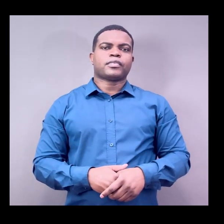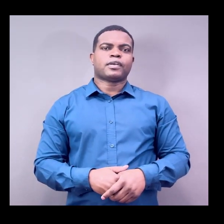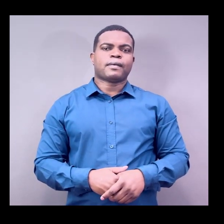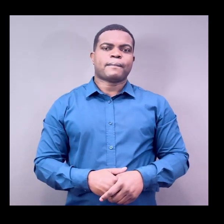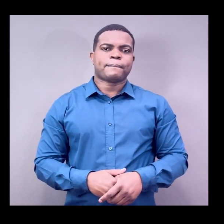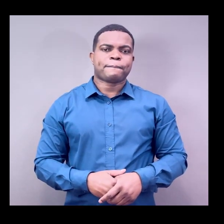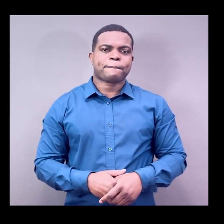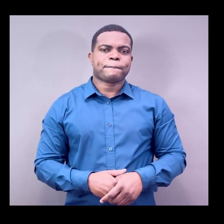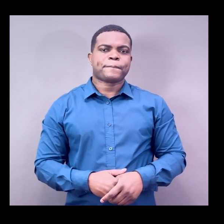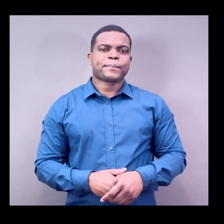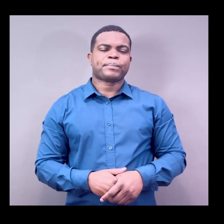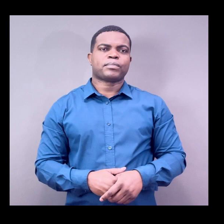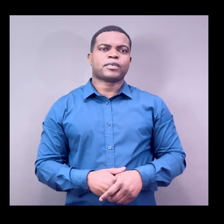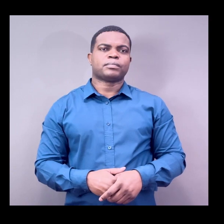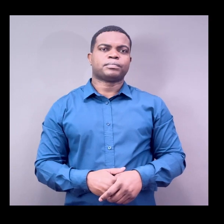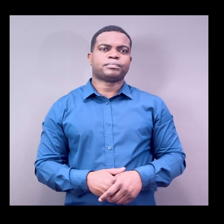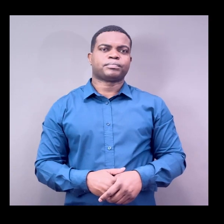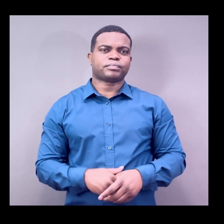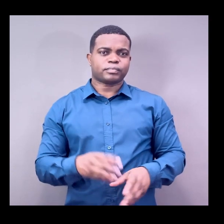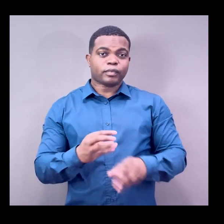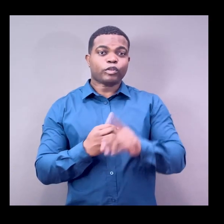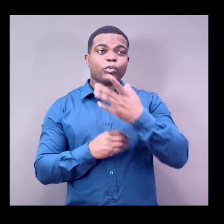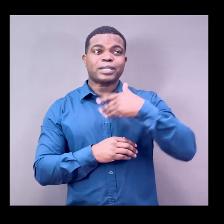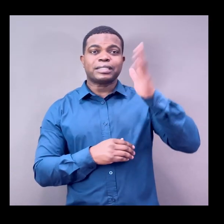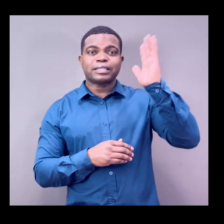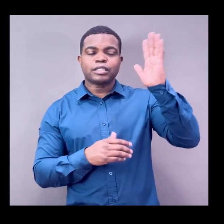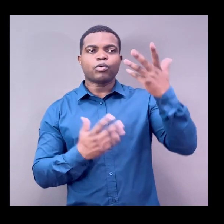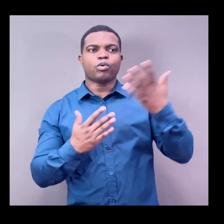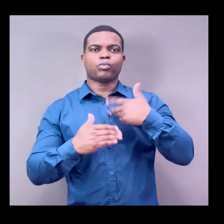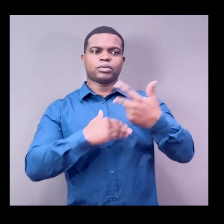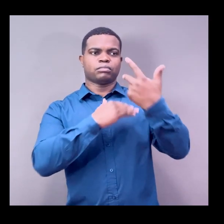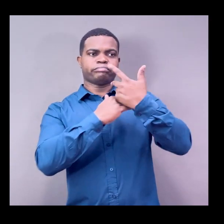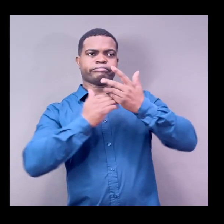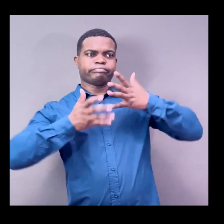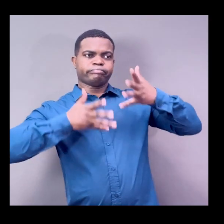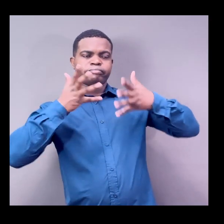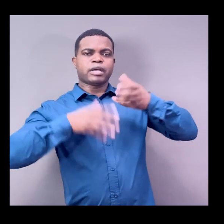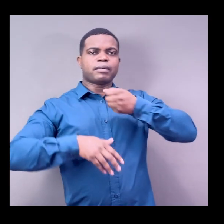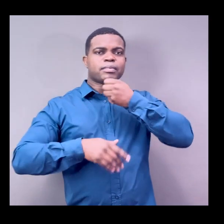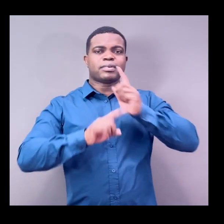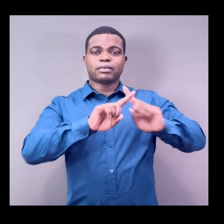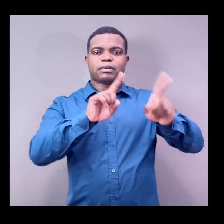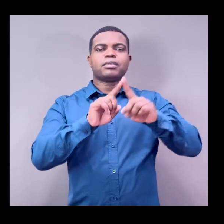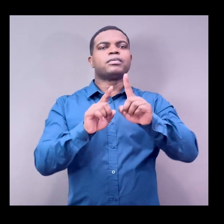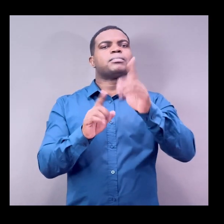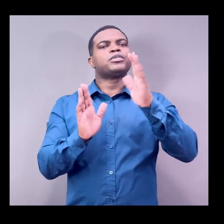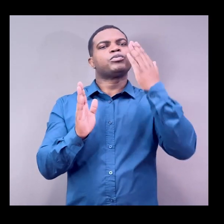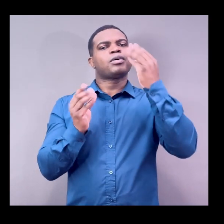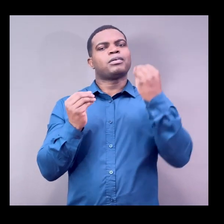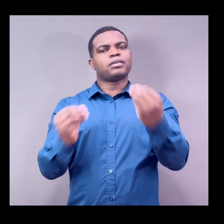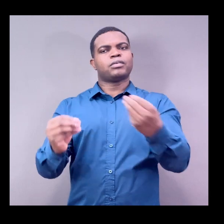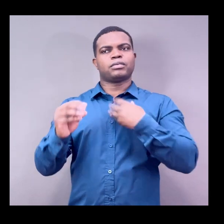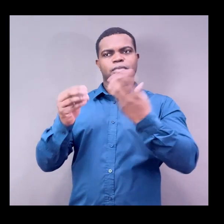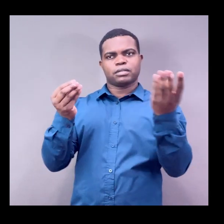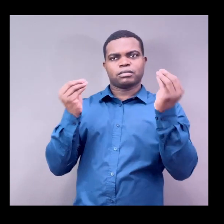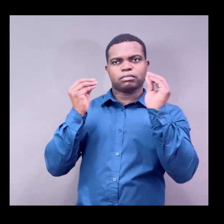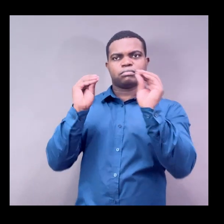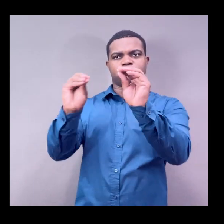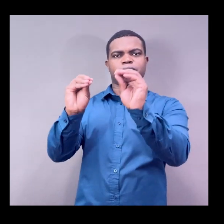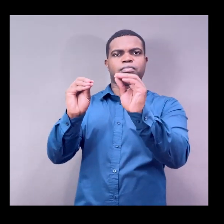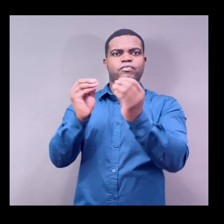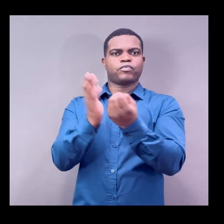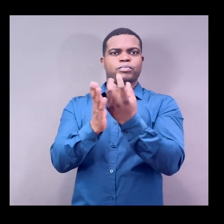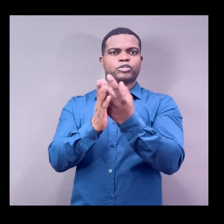how to put out your words out there using technology, using social media. Event planning is also a crucial skill